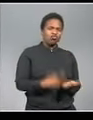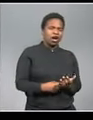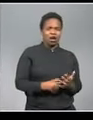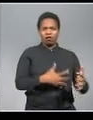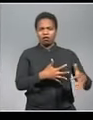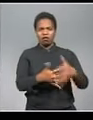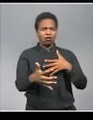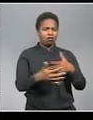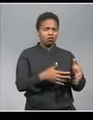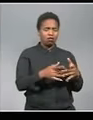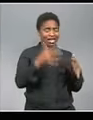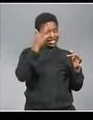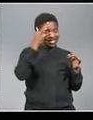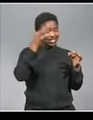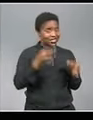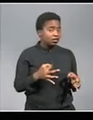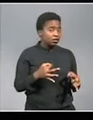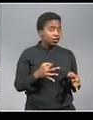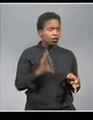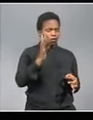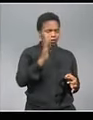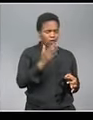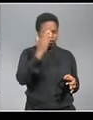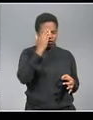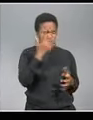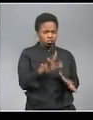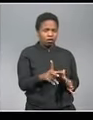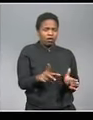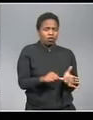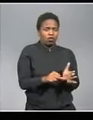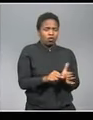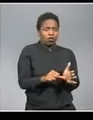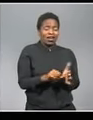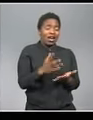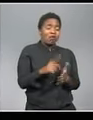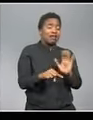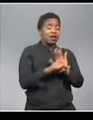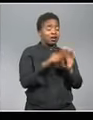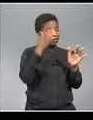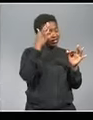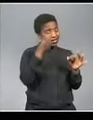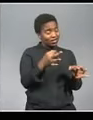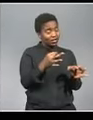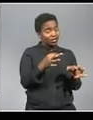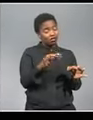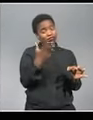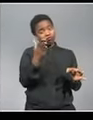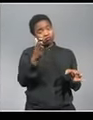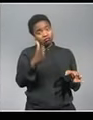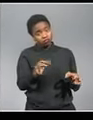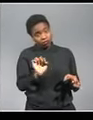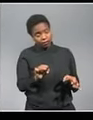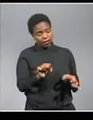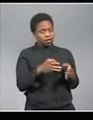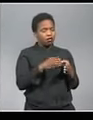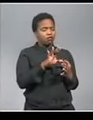interested in this decision will hinge on just how important and how negative the decision is. On the one hand, which of the options do